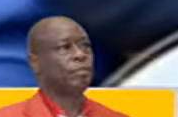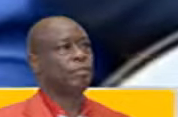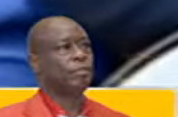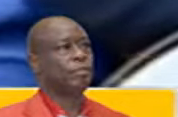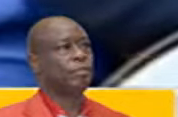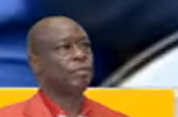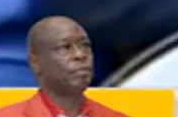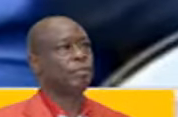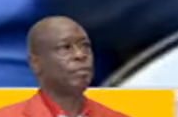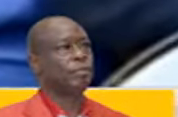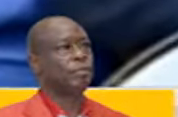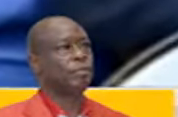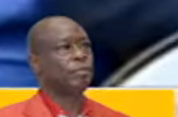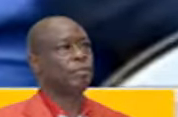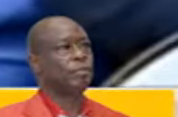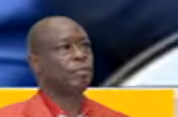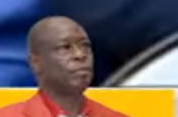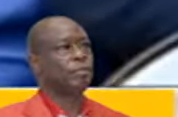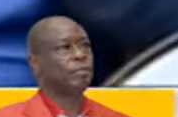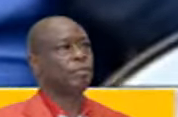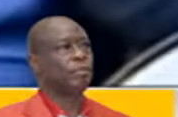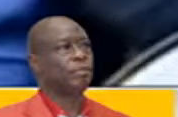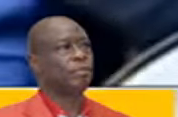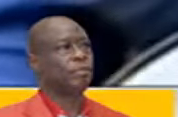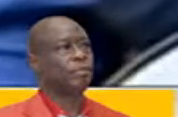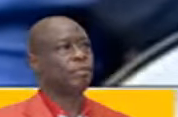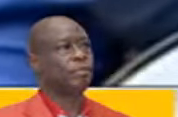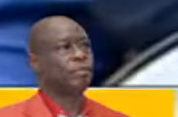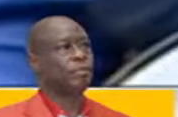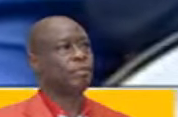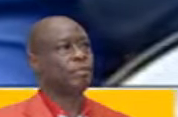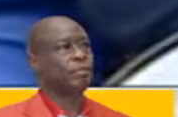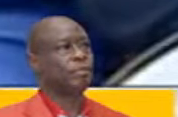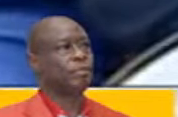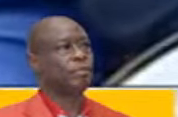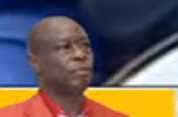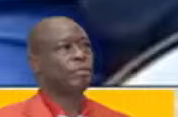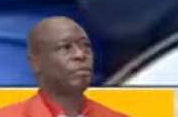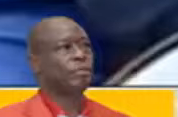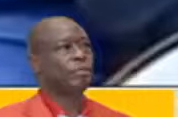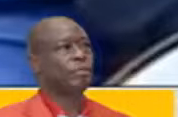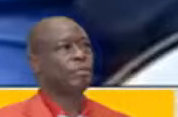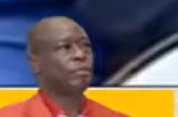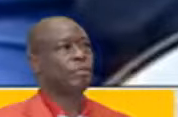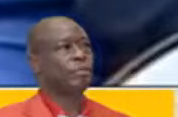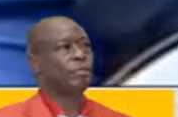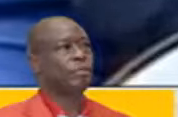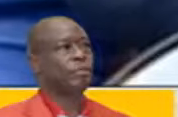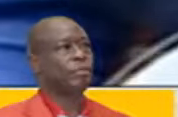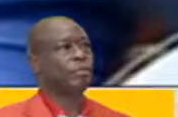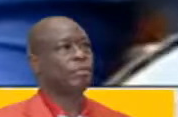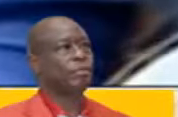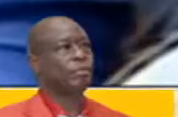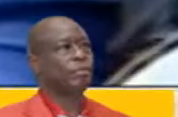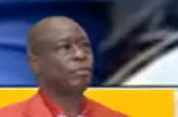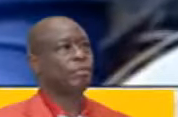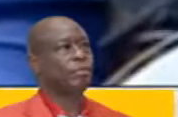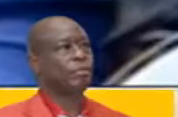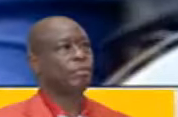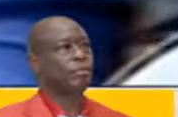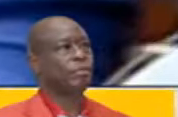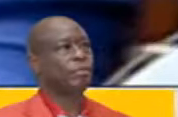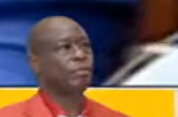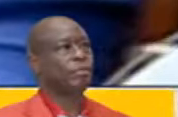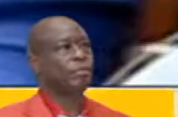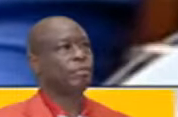affidavit of Mercy Wanjau? The affidavit of Mercy Wanjau is to be found on page 78 to 80 of volume 1. Has